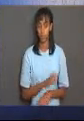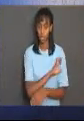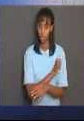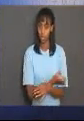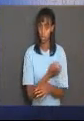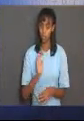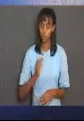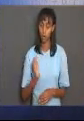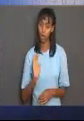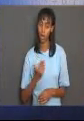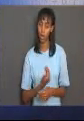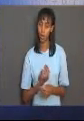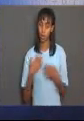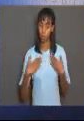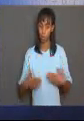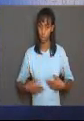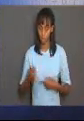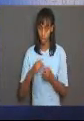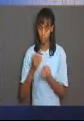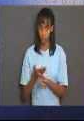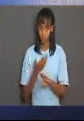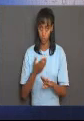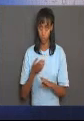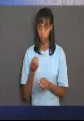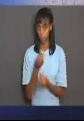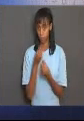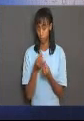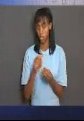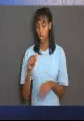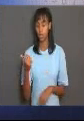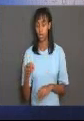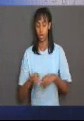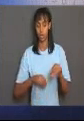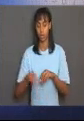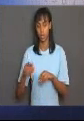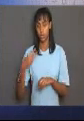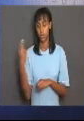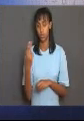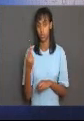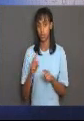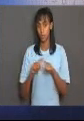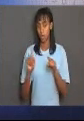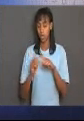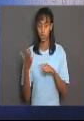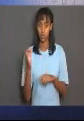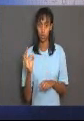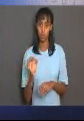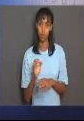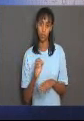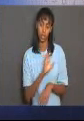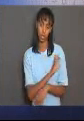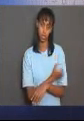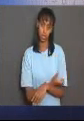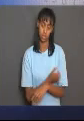Energy for our bodies comes from food. For other activities, we use various sources of